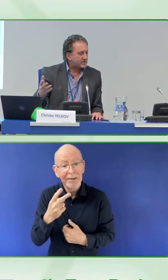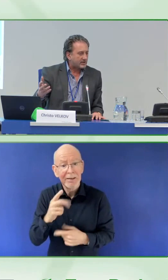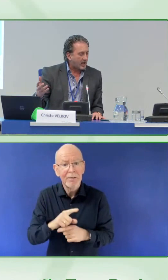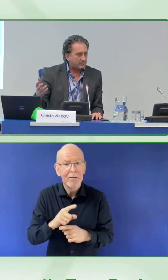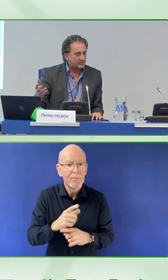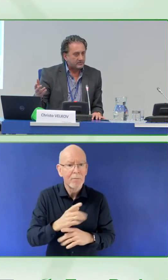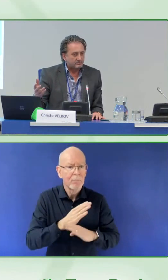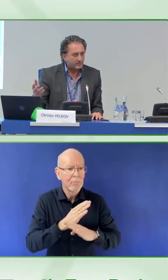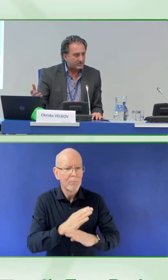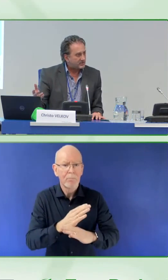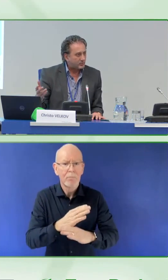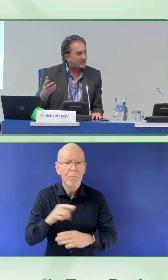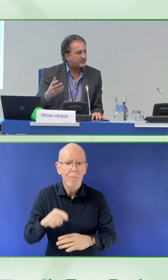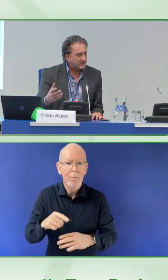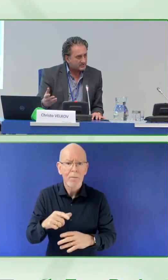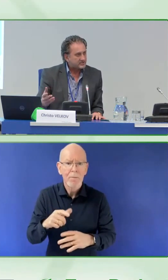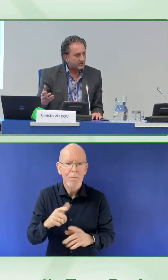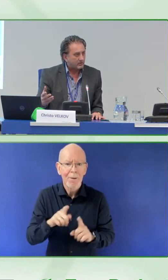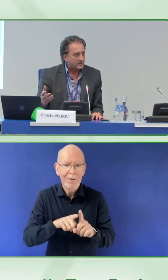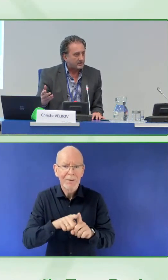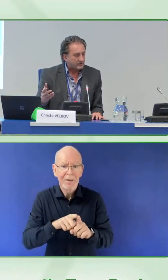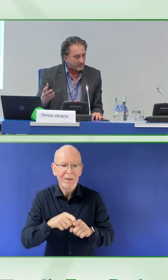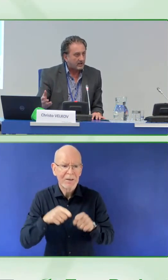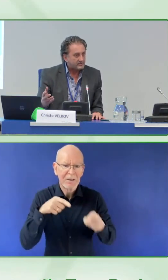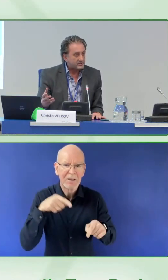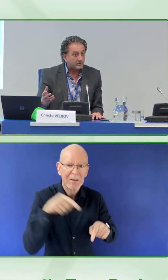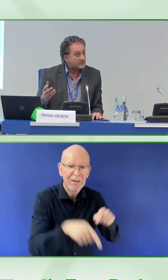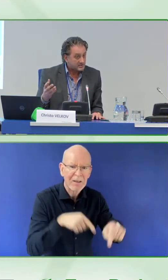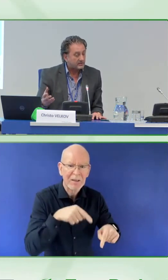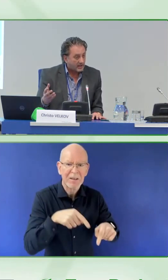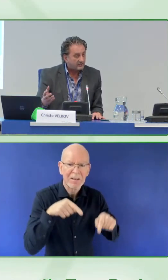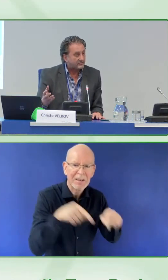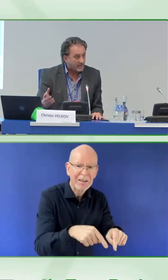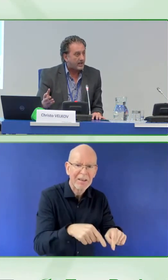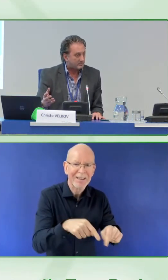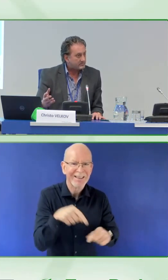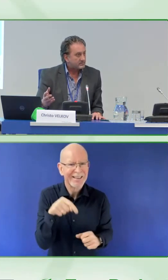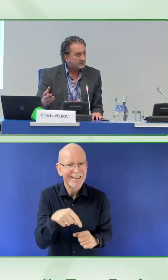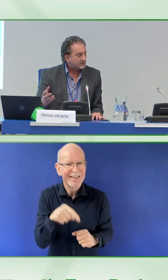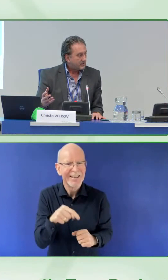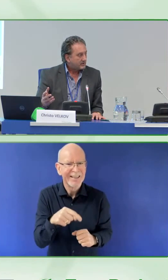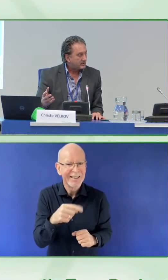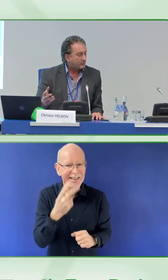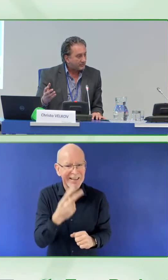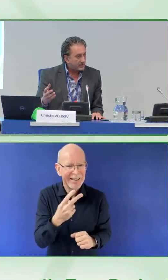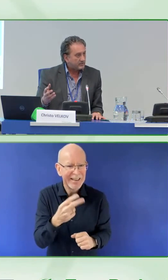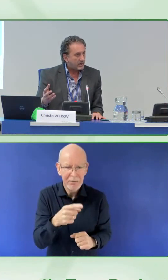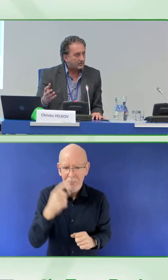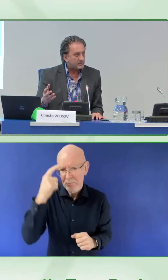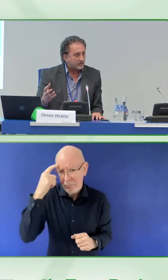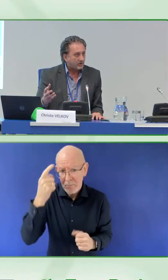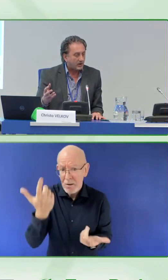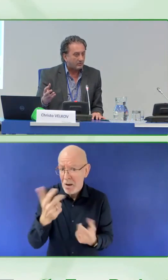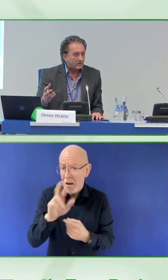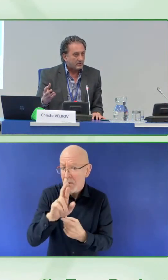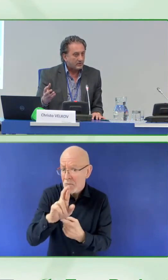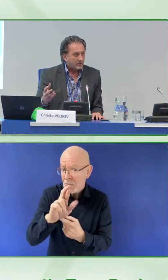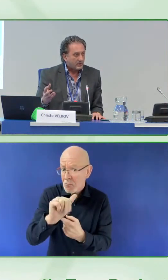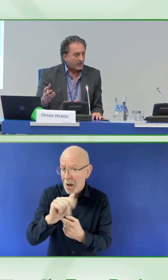with stories that happened 15, 20 years ago in their lives. You know, that's a lifetime. You know, think about,